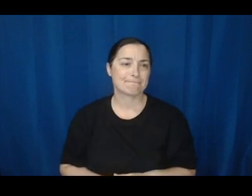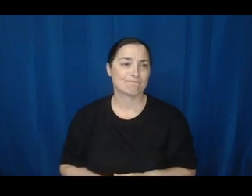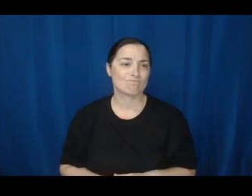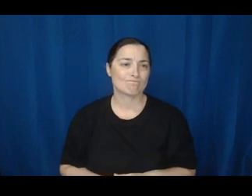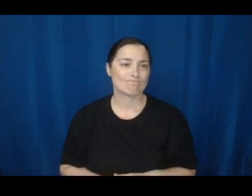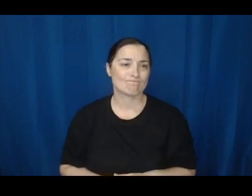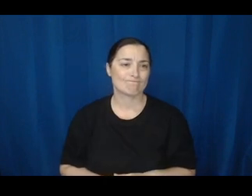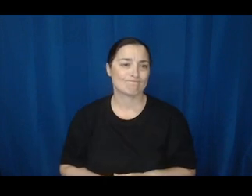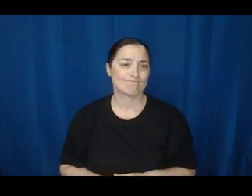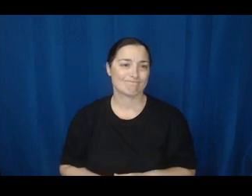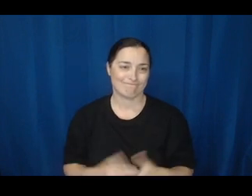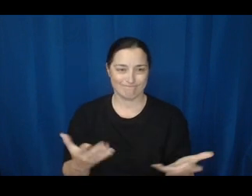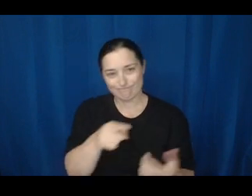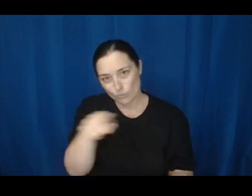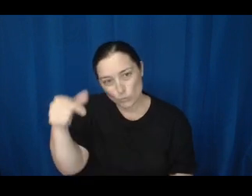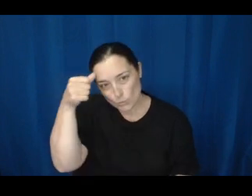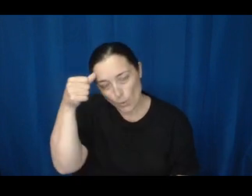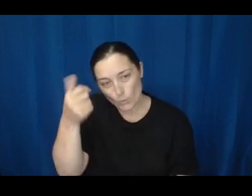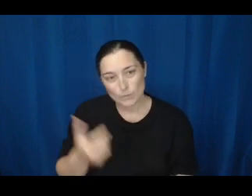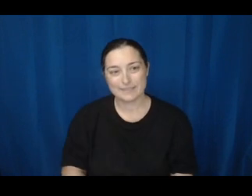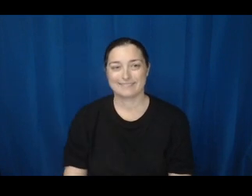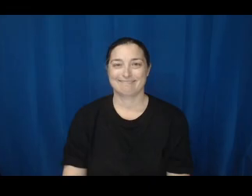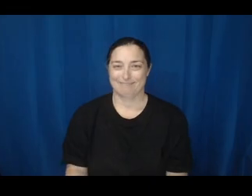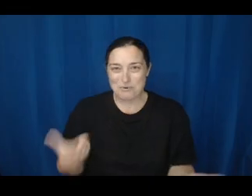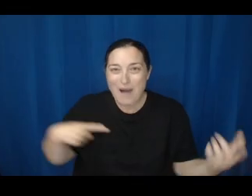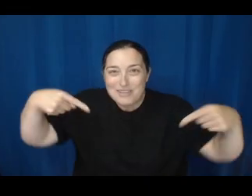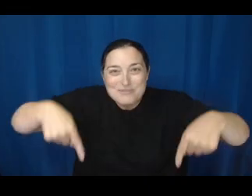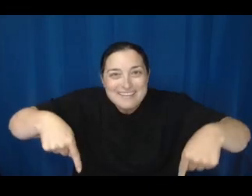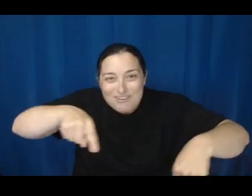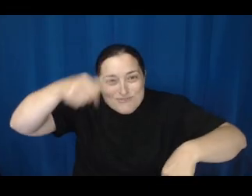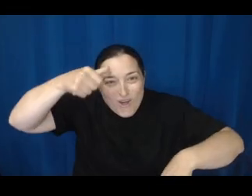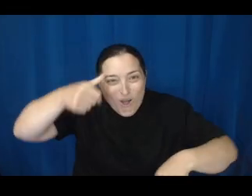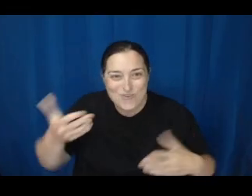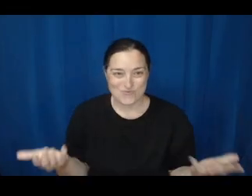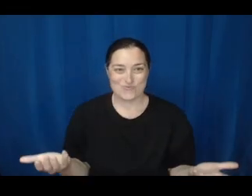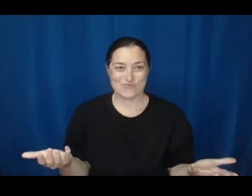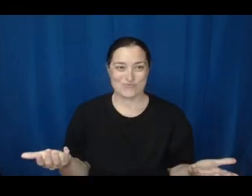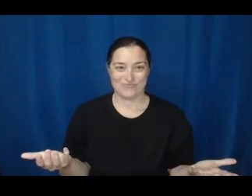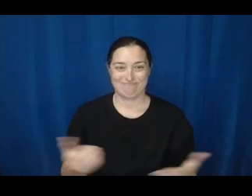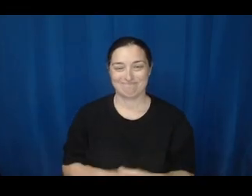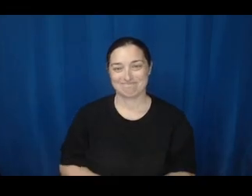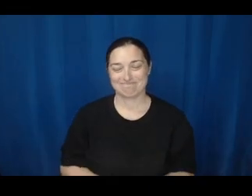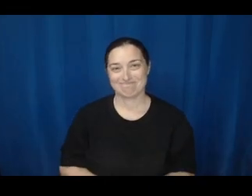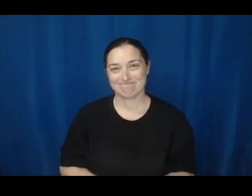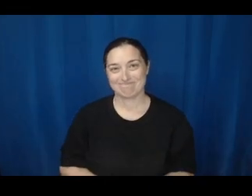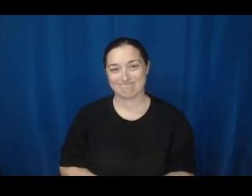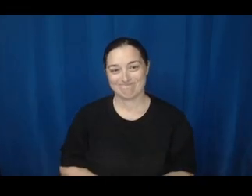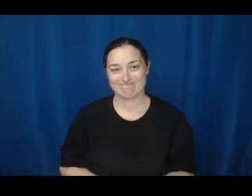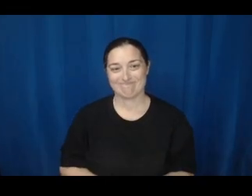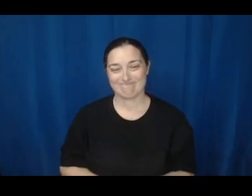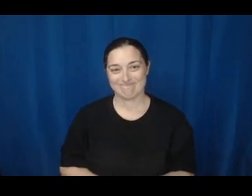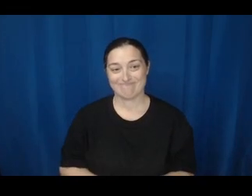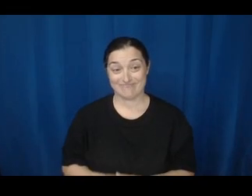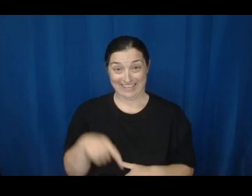So you know this already. What are you doing here? Look at this. So this is what the schooling here in Australia